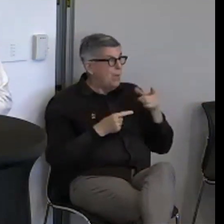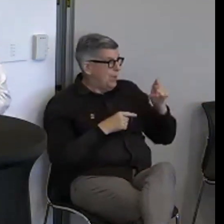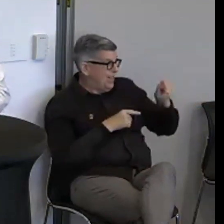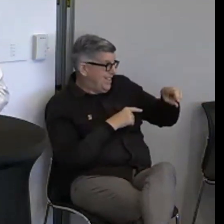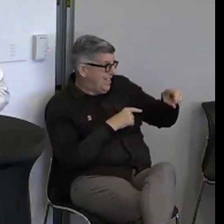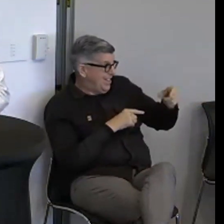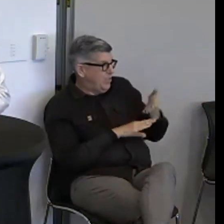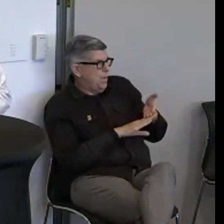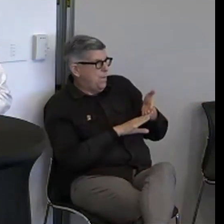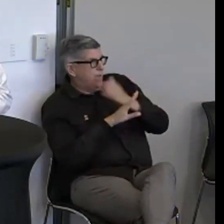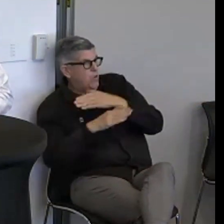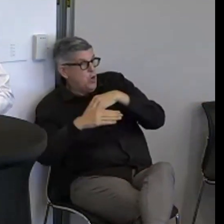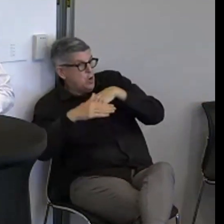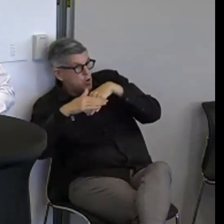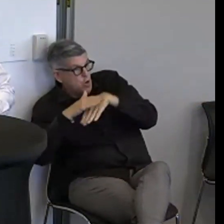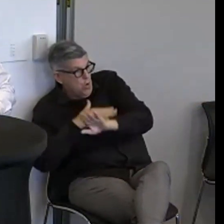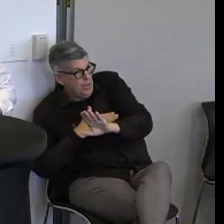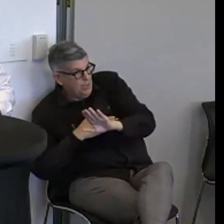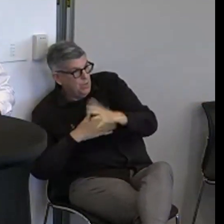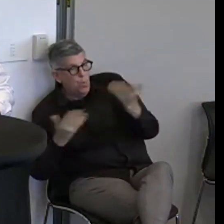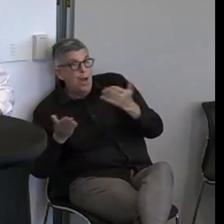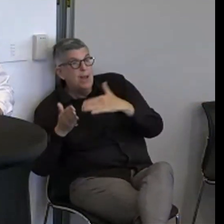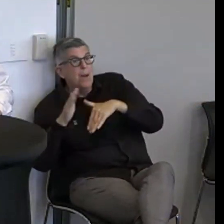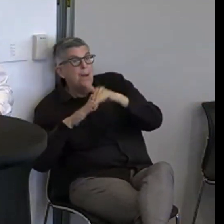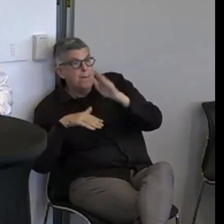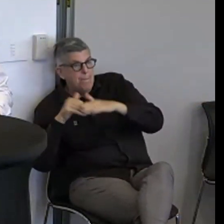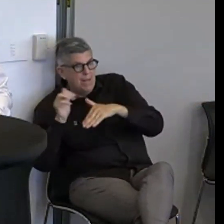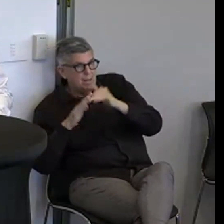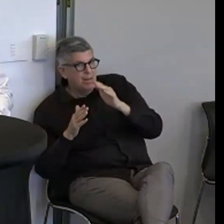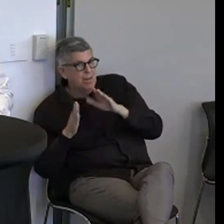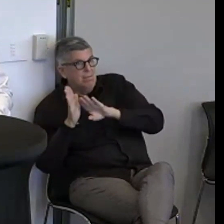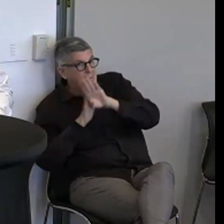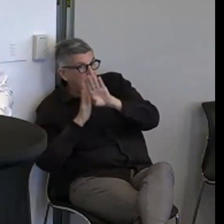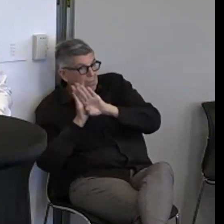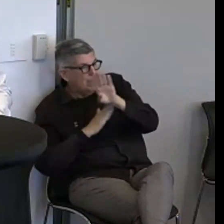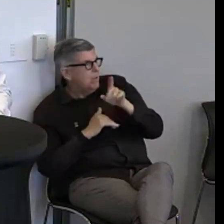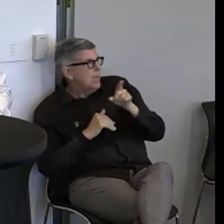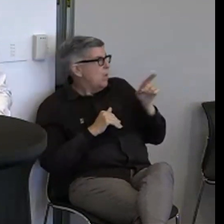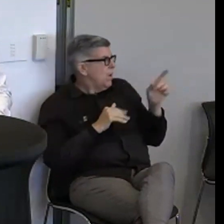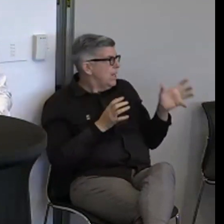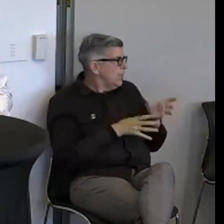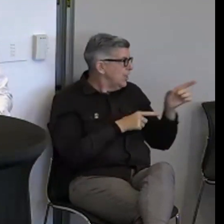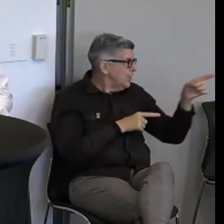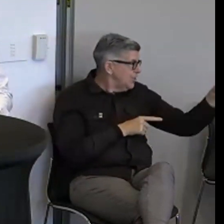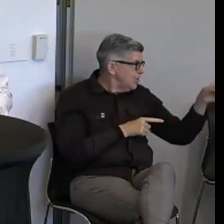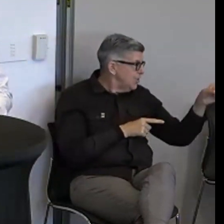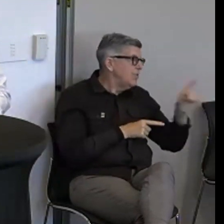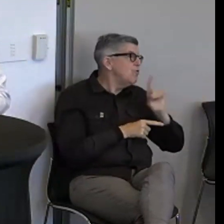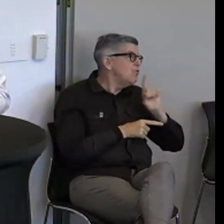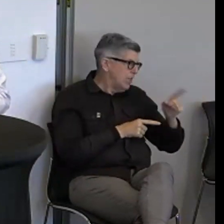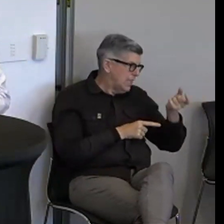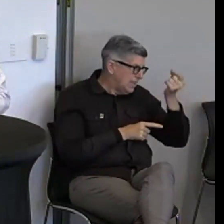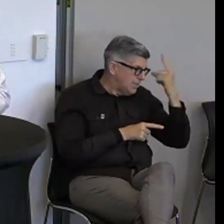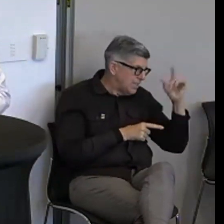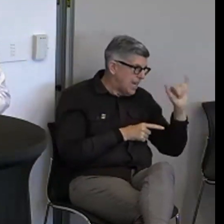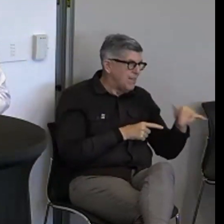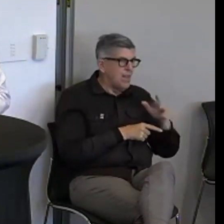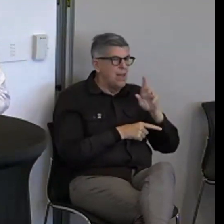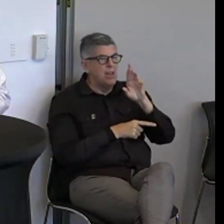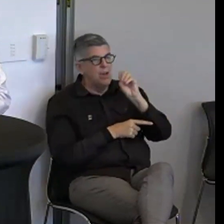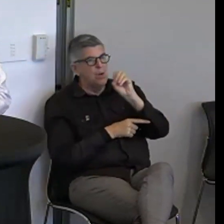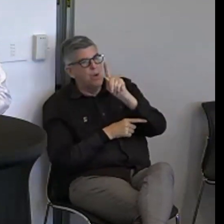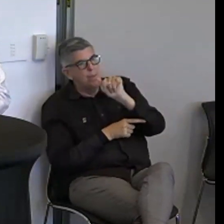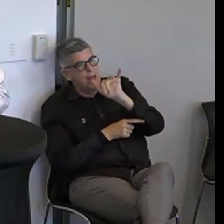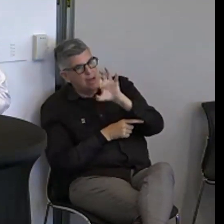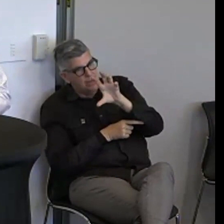too deep into what you're building, I want to encourage you to take that to heart. Roberto and I have had